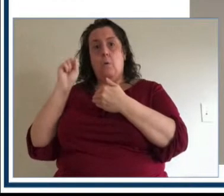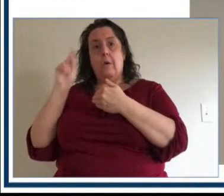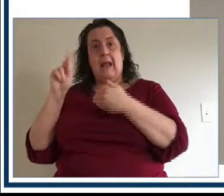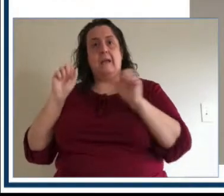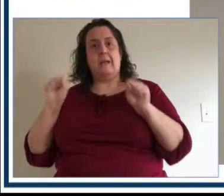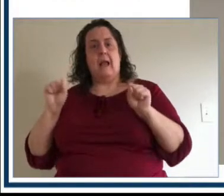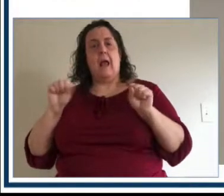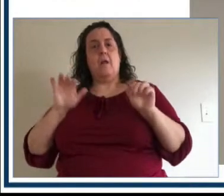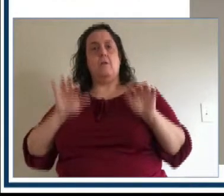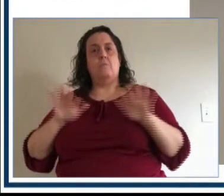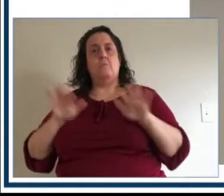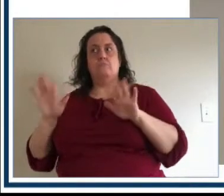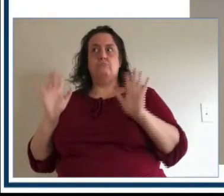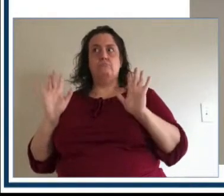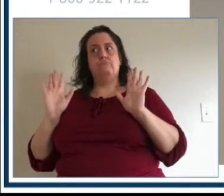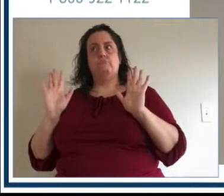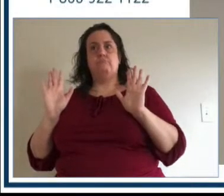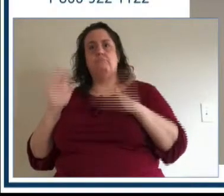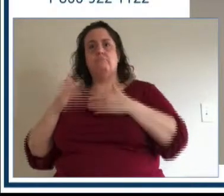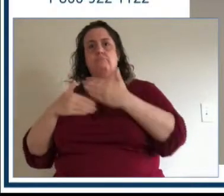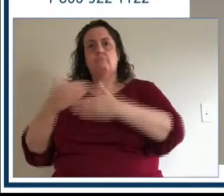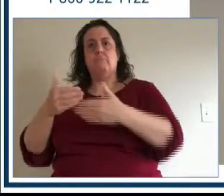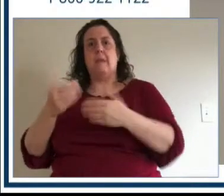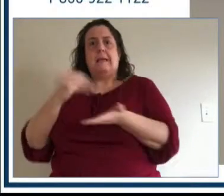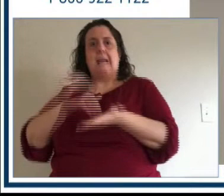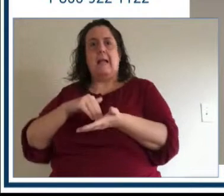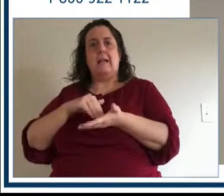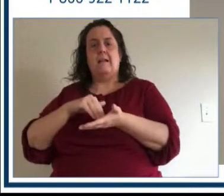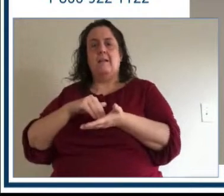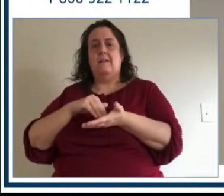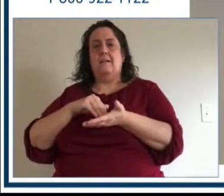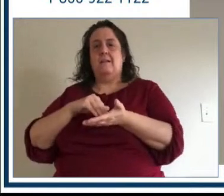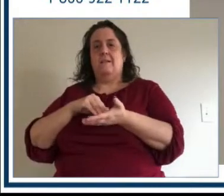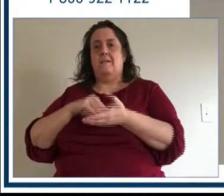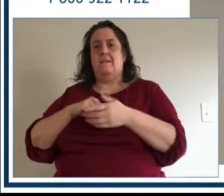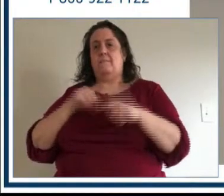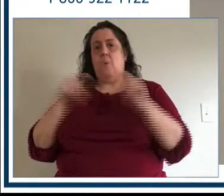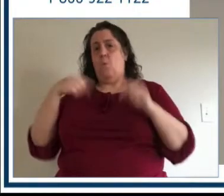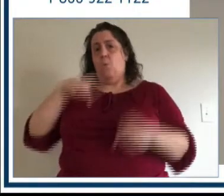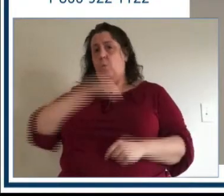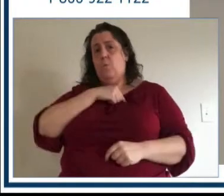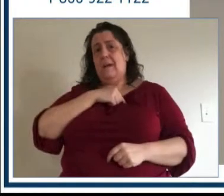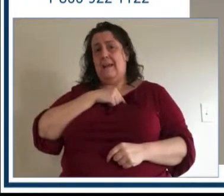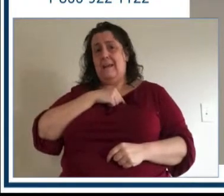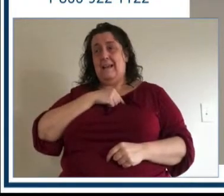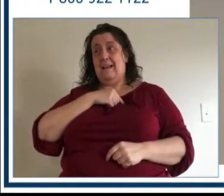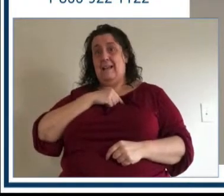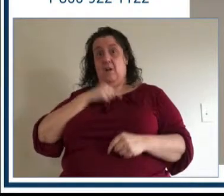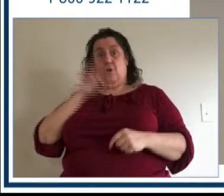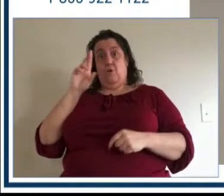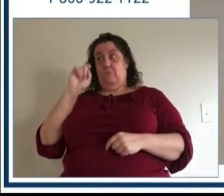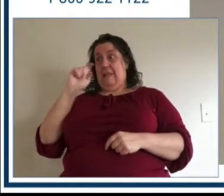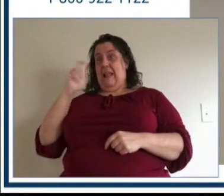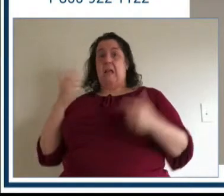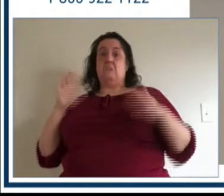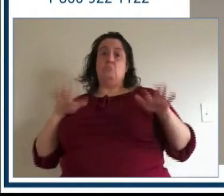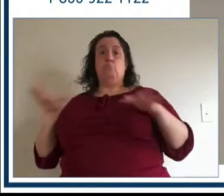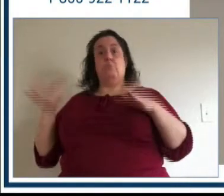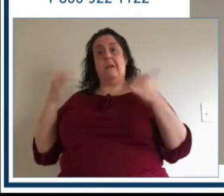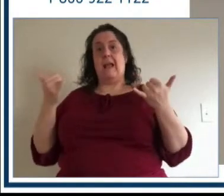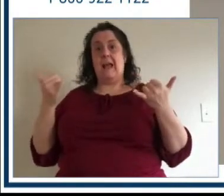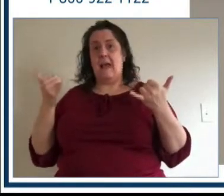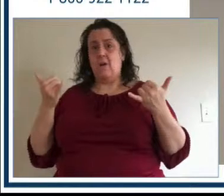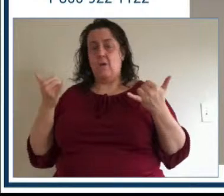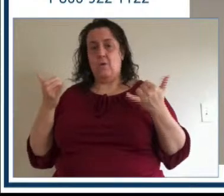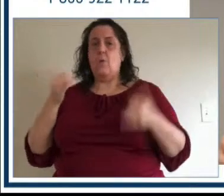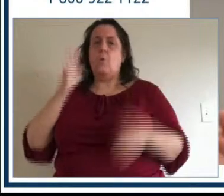be premature, or it would be wrong for us to take that relaxed position now. There's just too many unknowns, and I'm